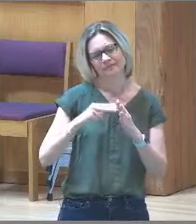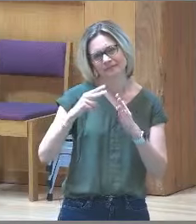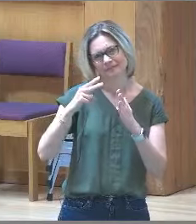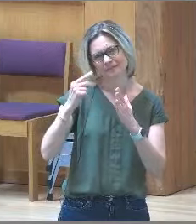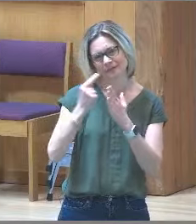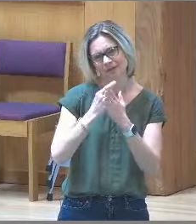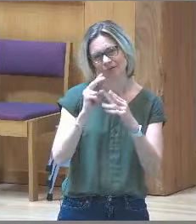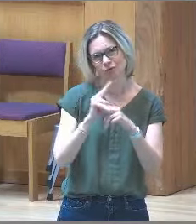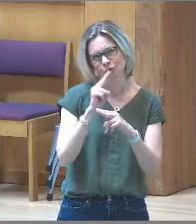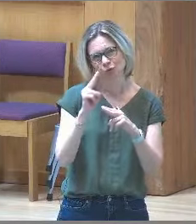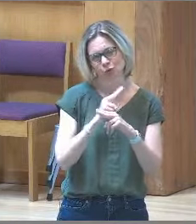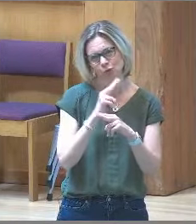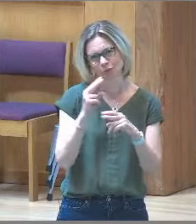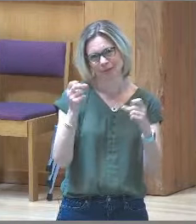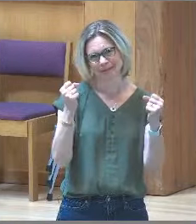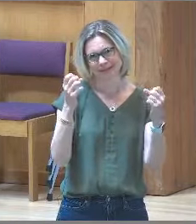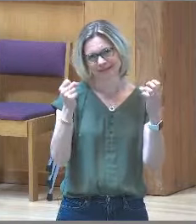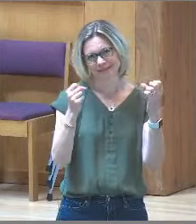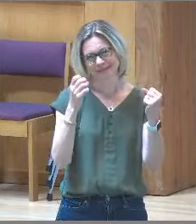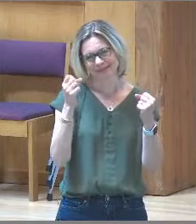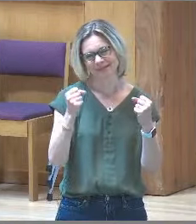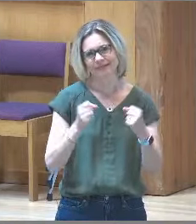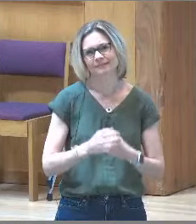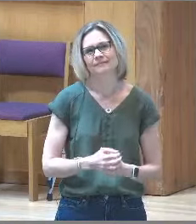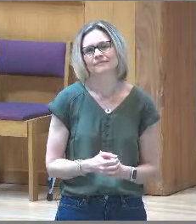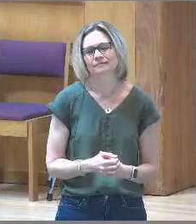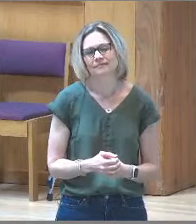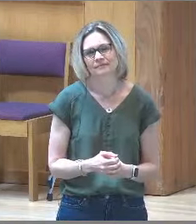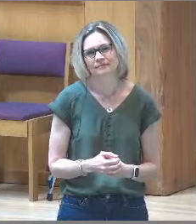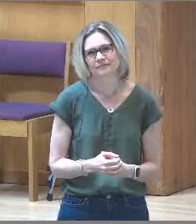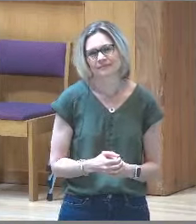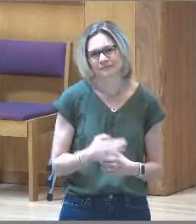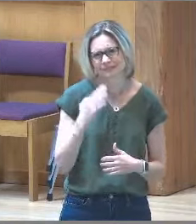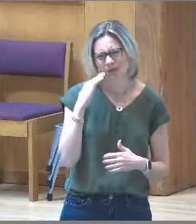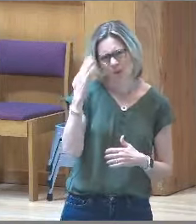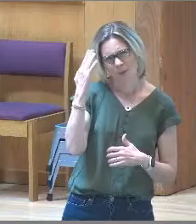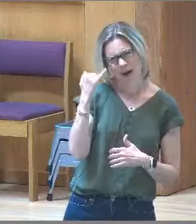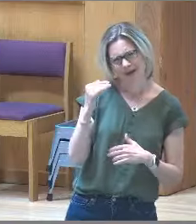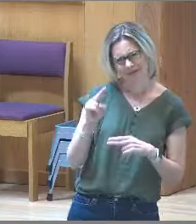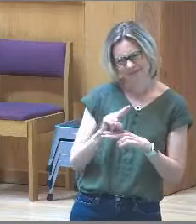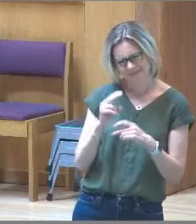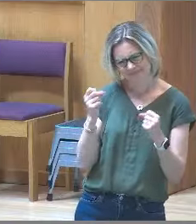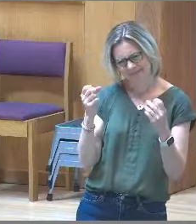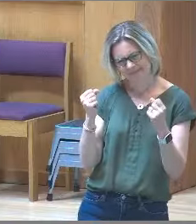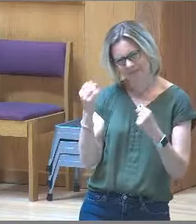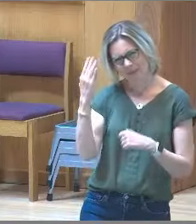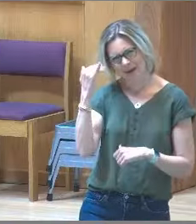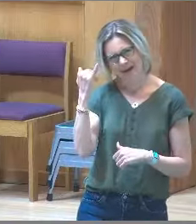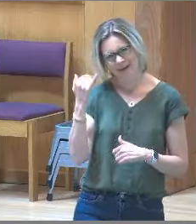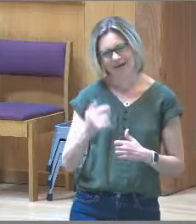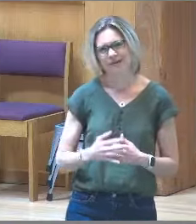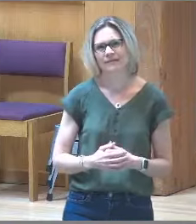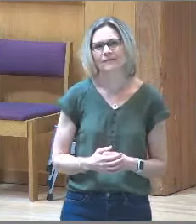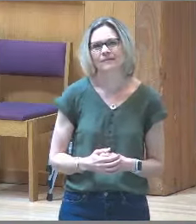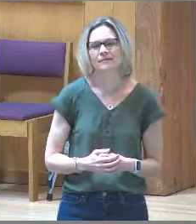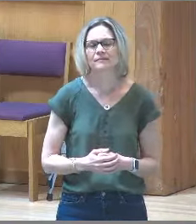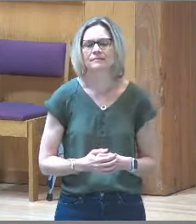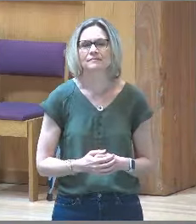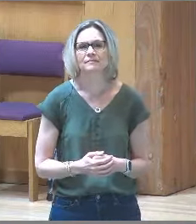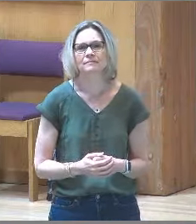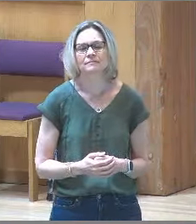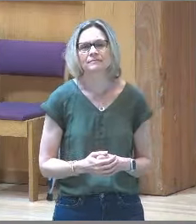her hands and telling us? Do you know why she did that or why she was doing?